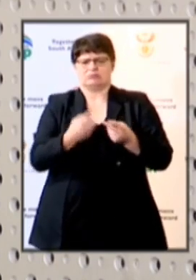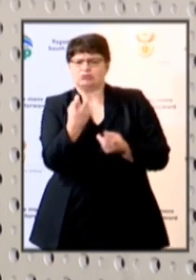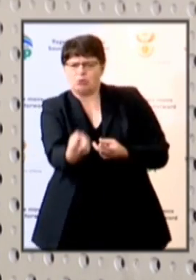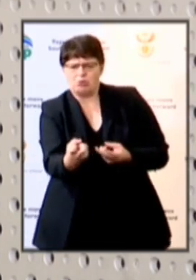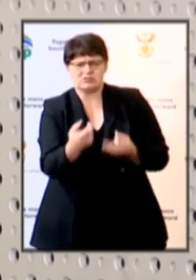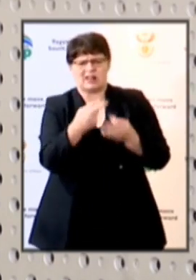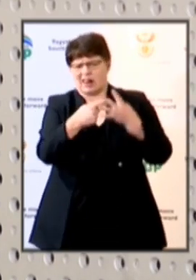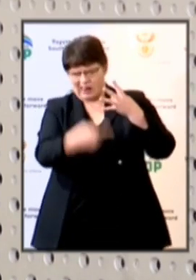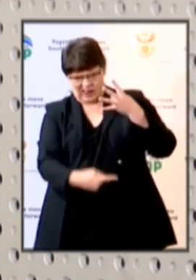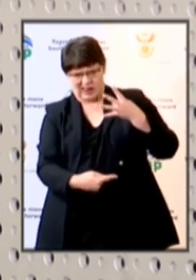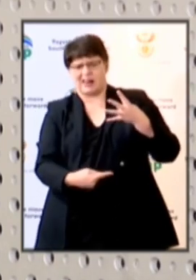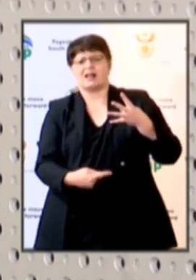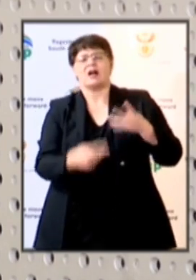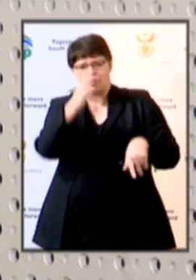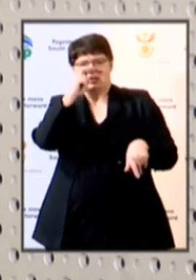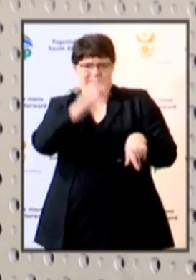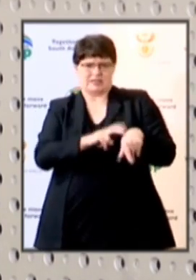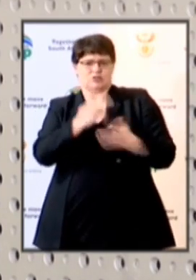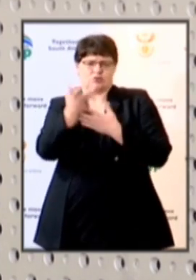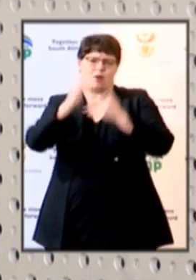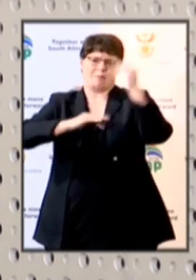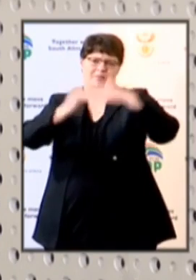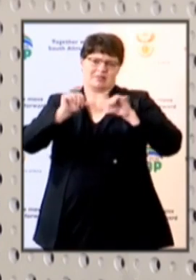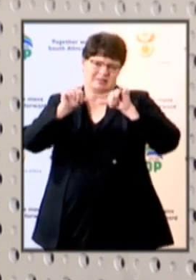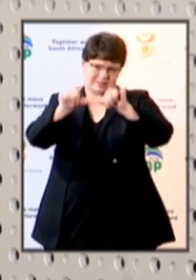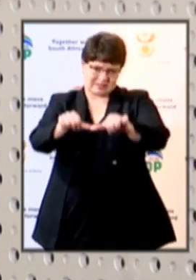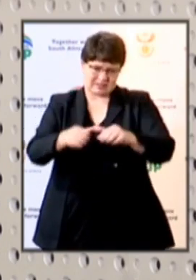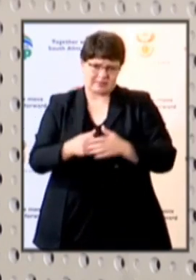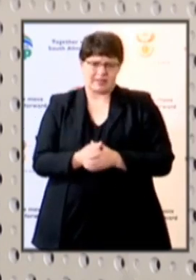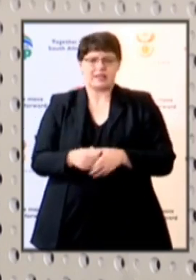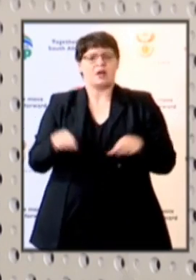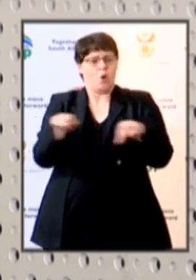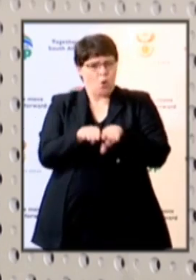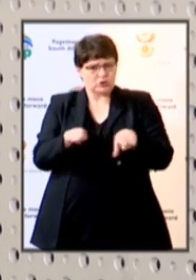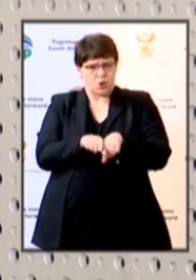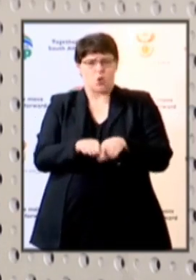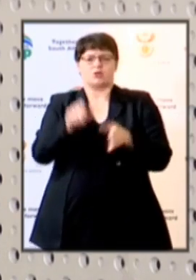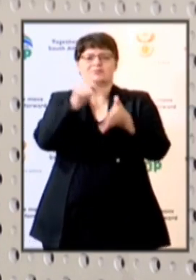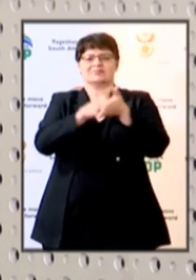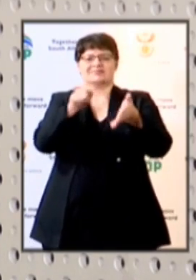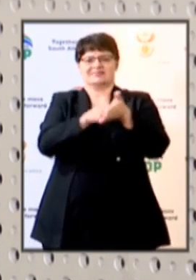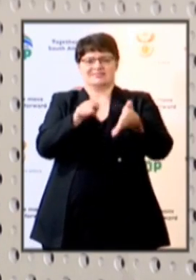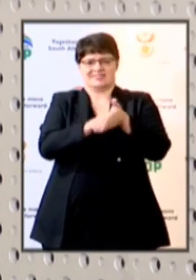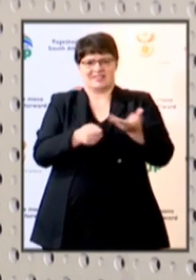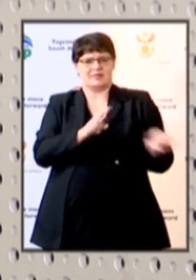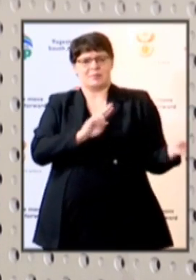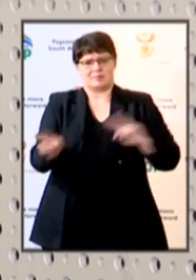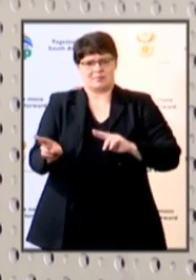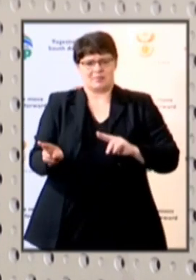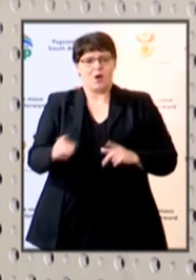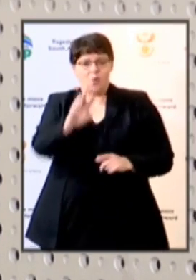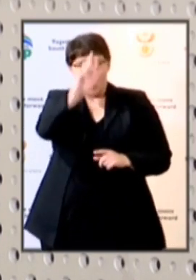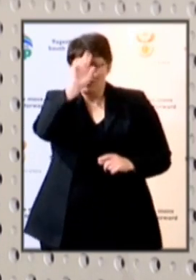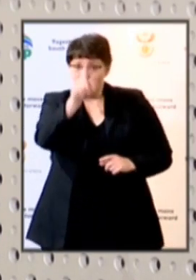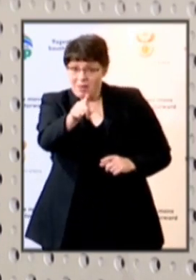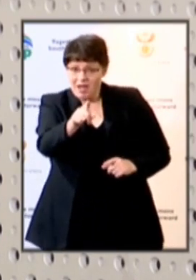materials that are required. And of course, stationary production, because we've got to begin to get ready for the return